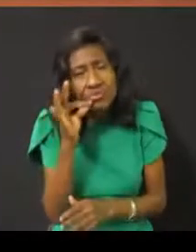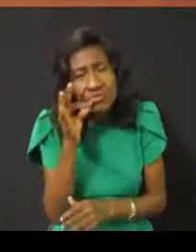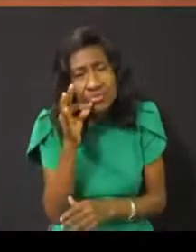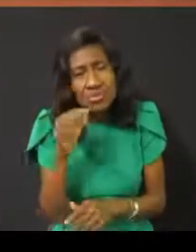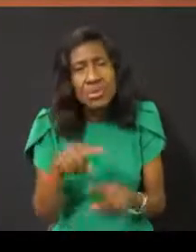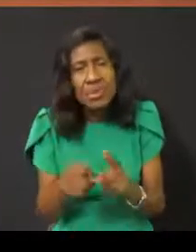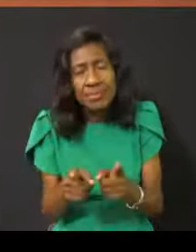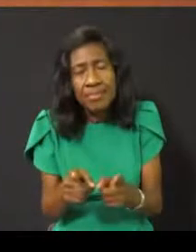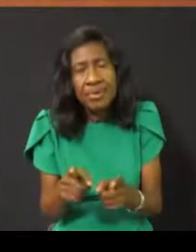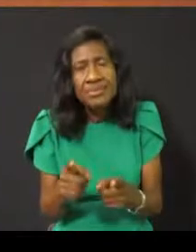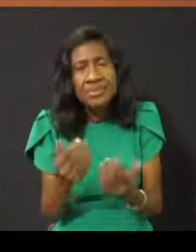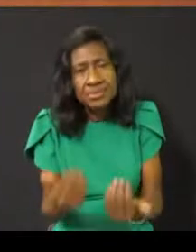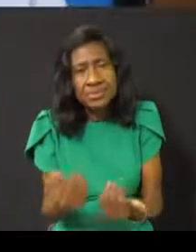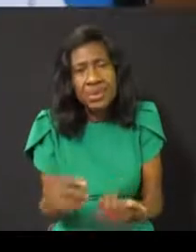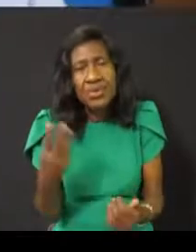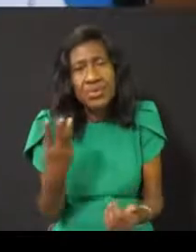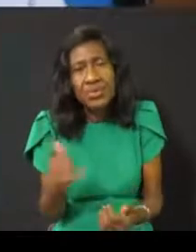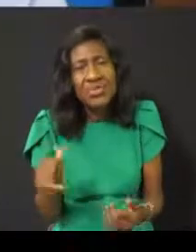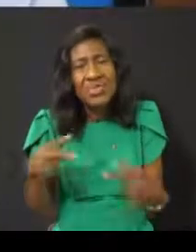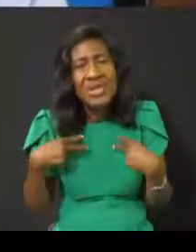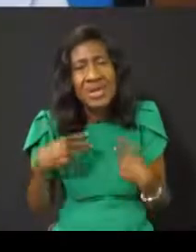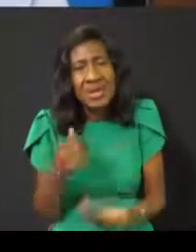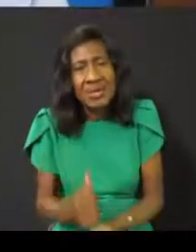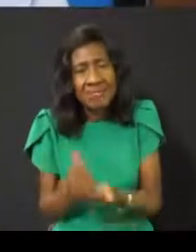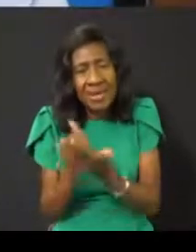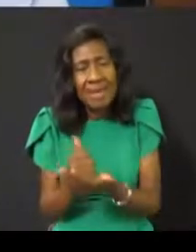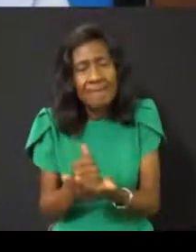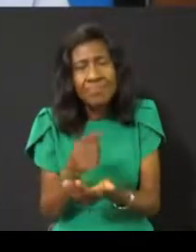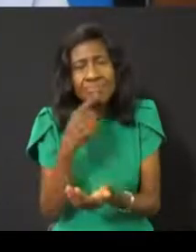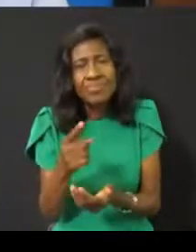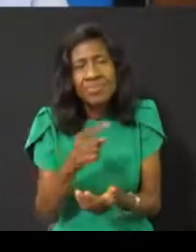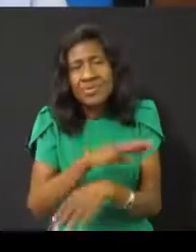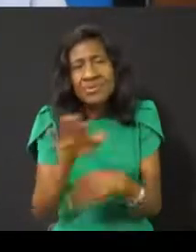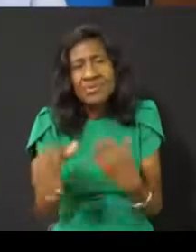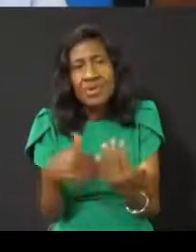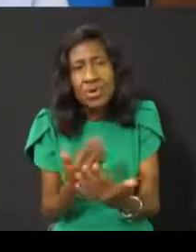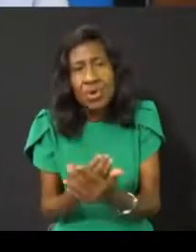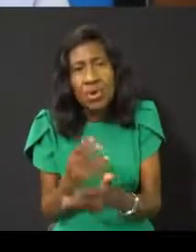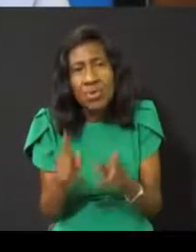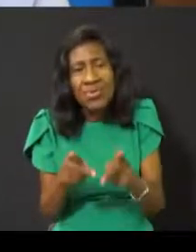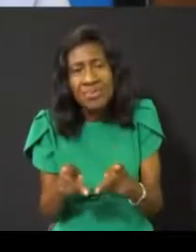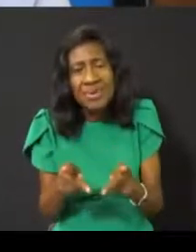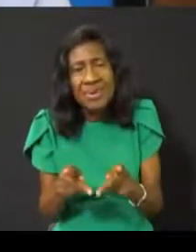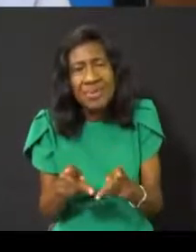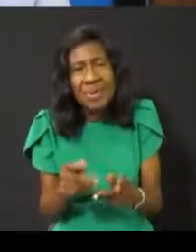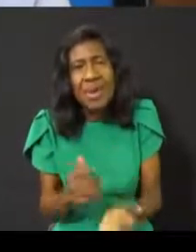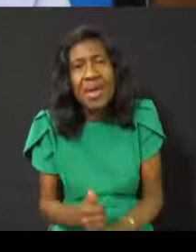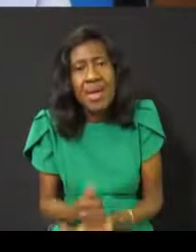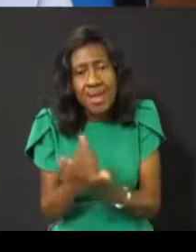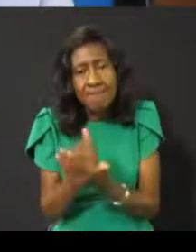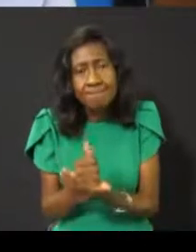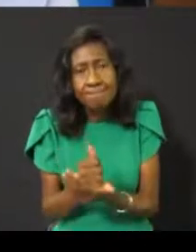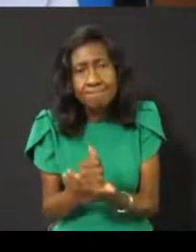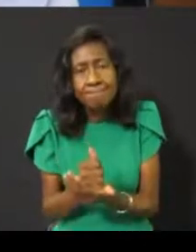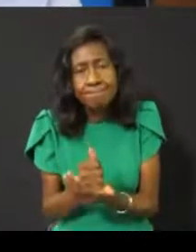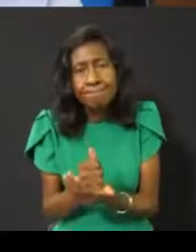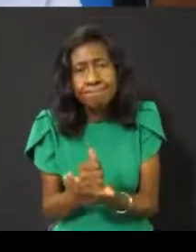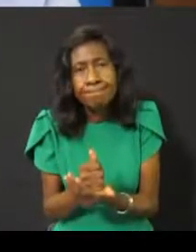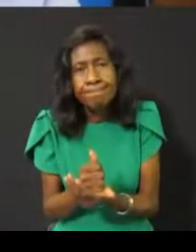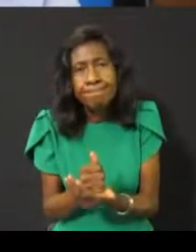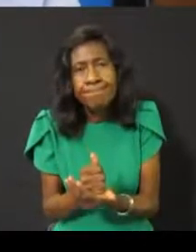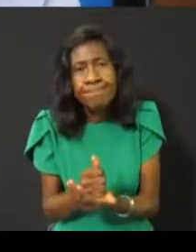Thank you very much, Deputy Governor. And yes, it's been an entire country-wide approach to this pandemic.